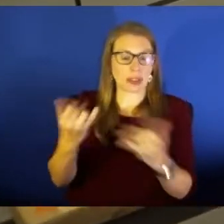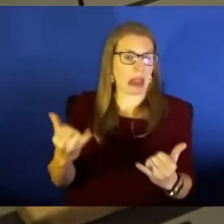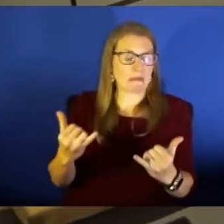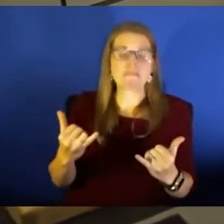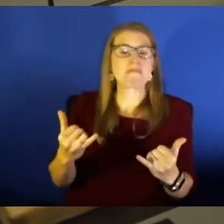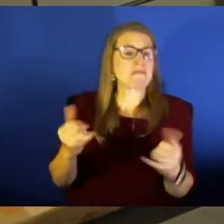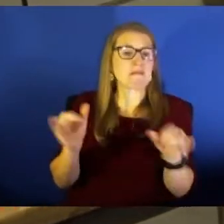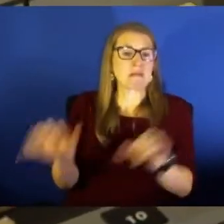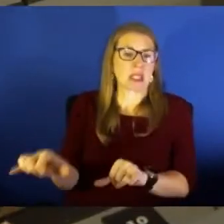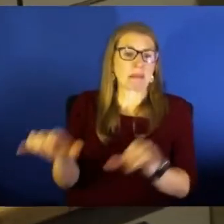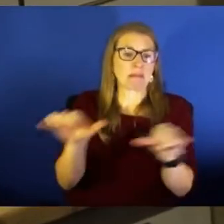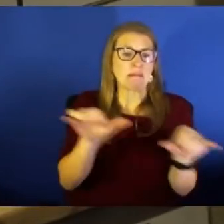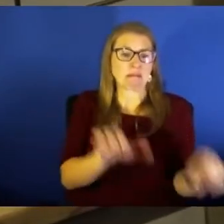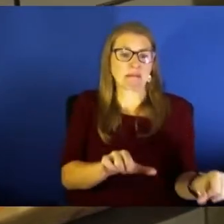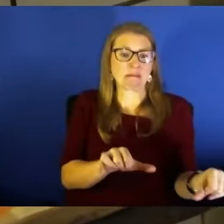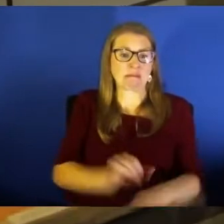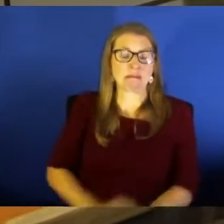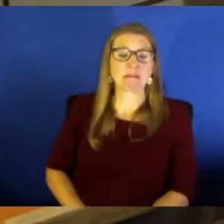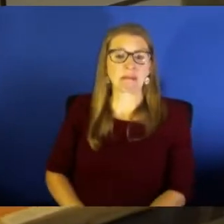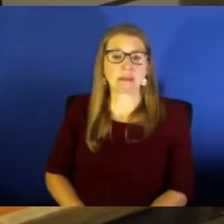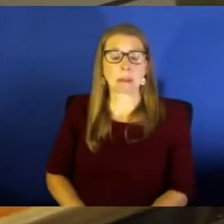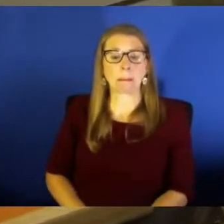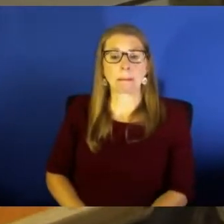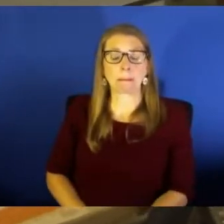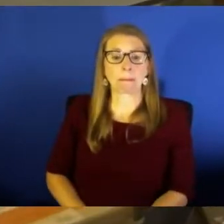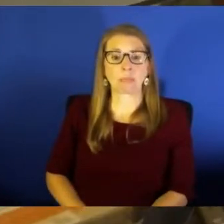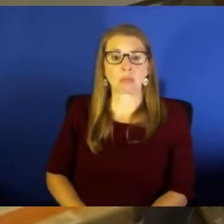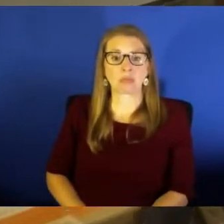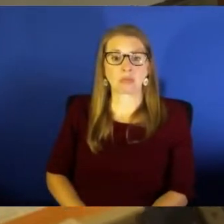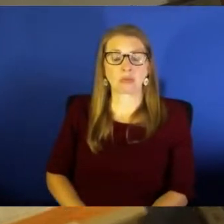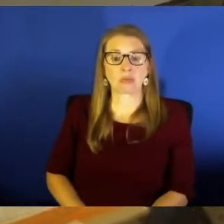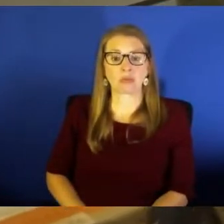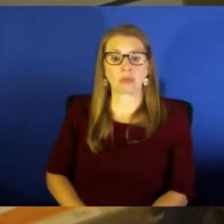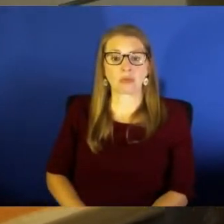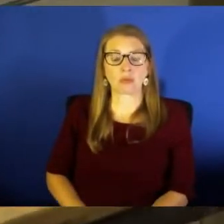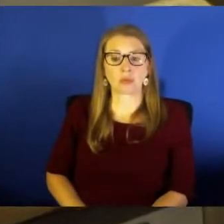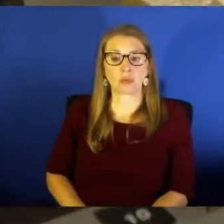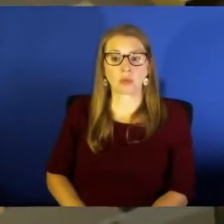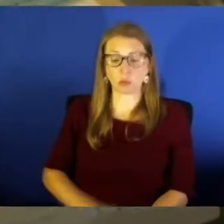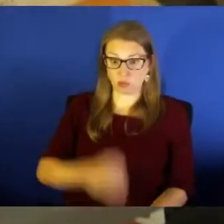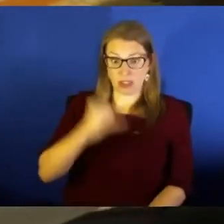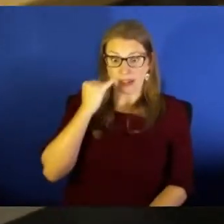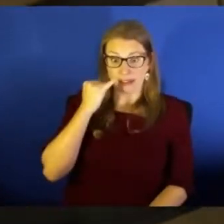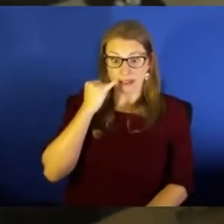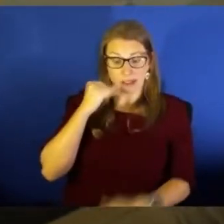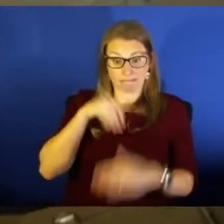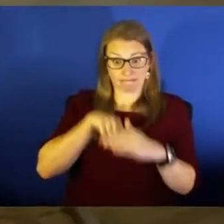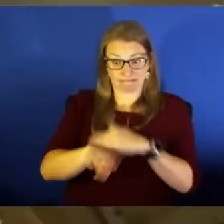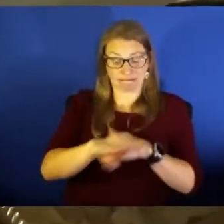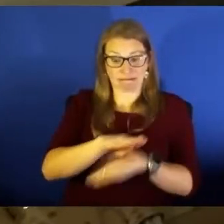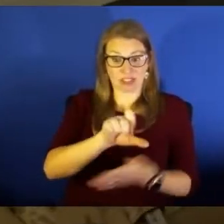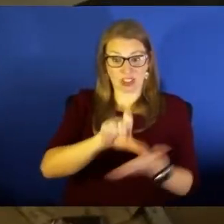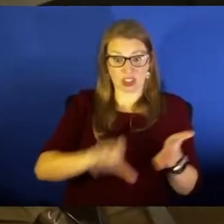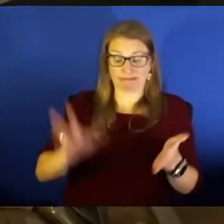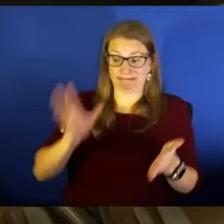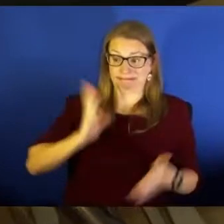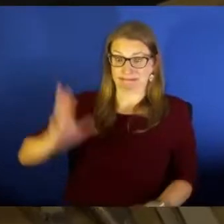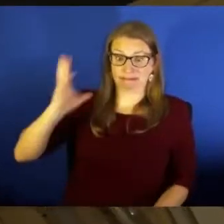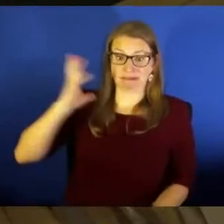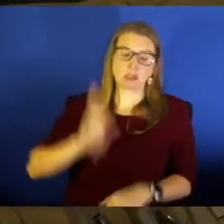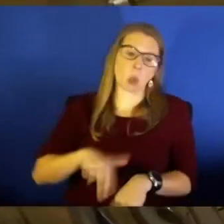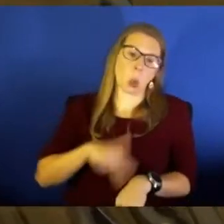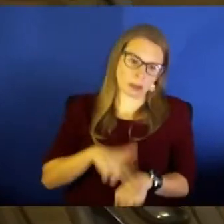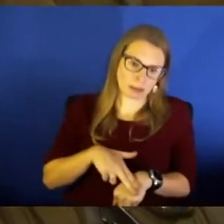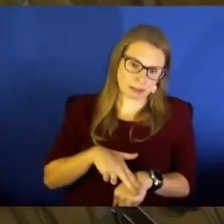If we were to find ourselves in surgery Back in those days, of course,